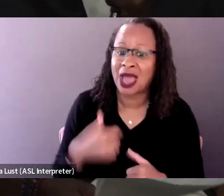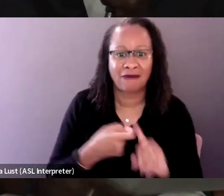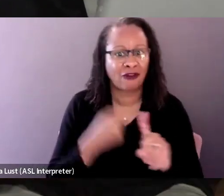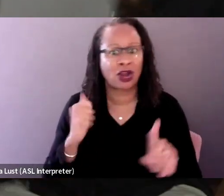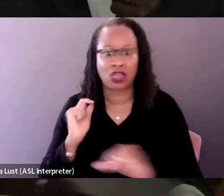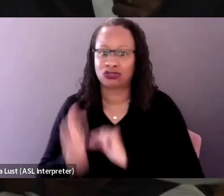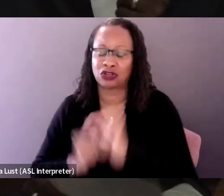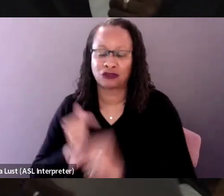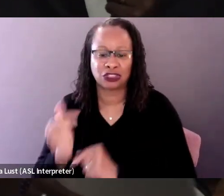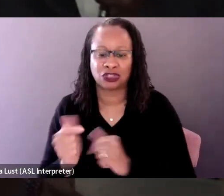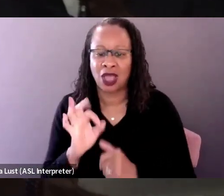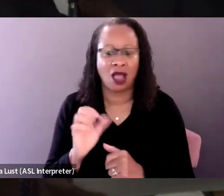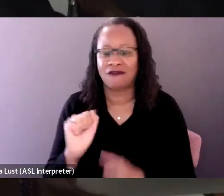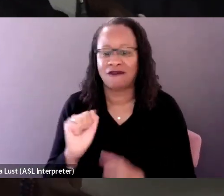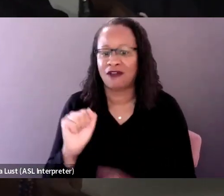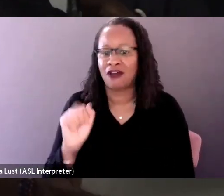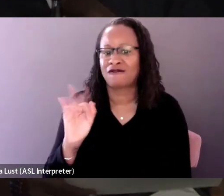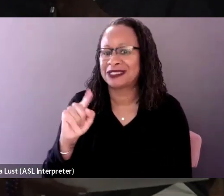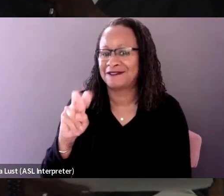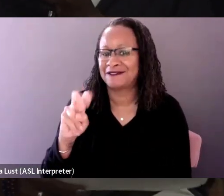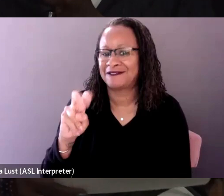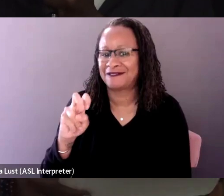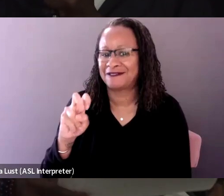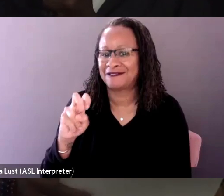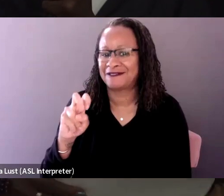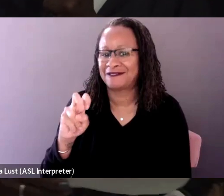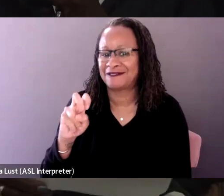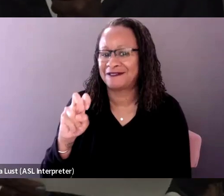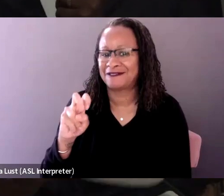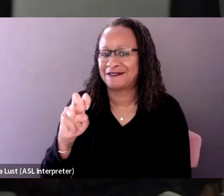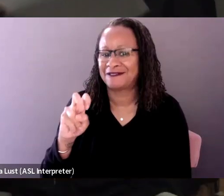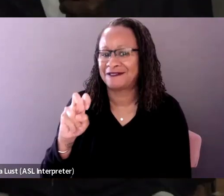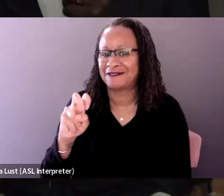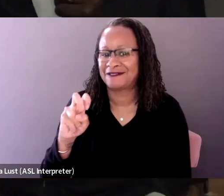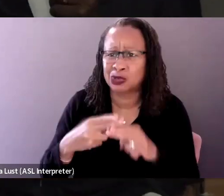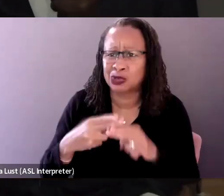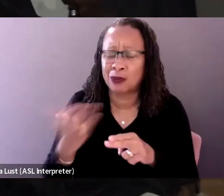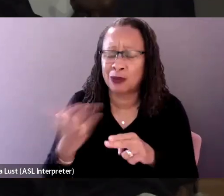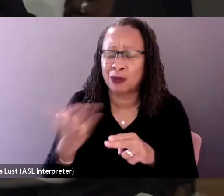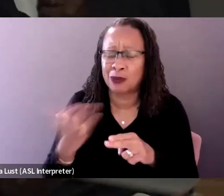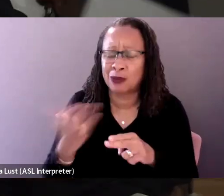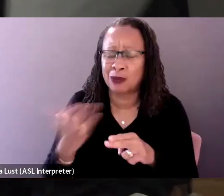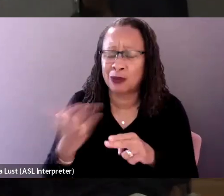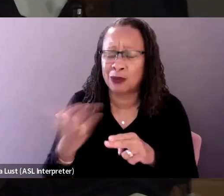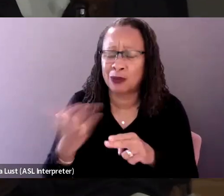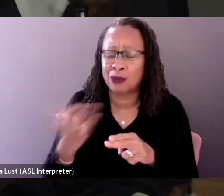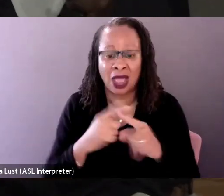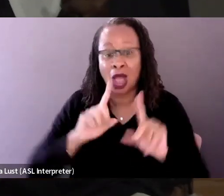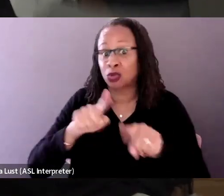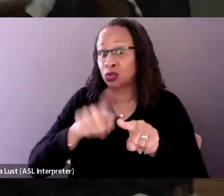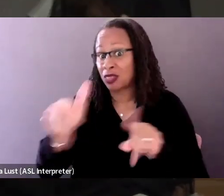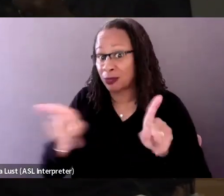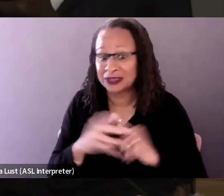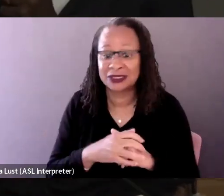affirmative action. I don't know what the word was back in the day, but it definitely was about go somewhere else and enrich yourself,